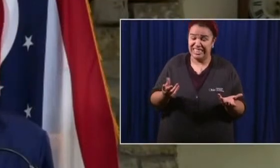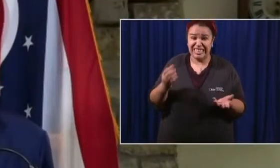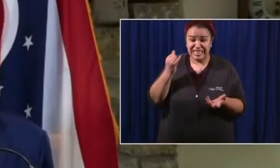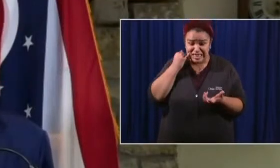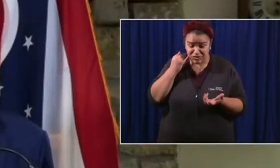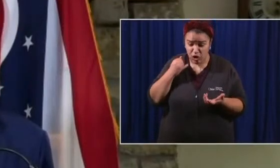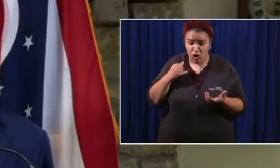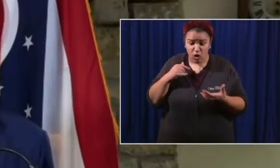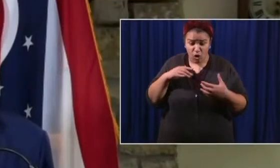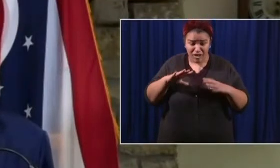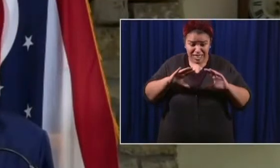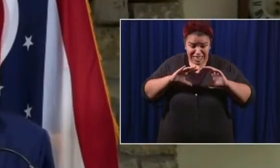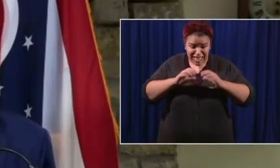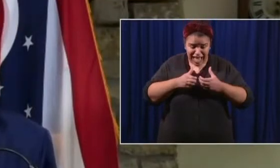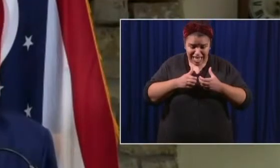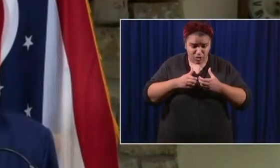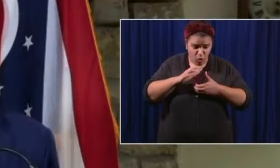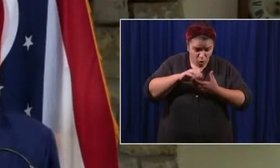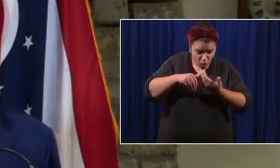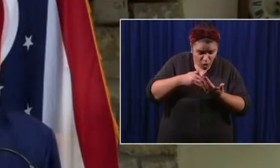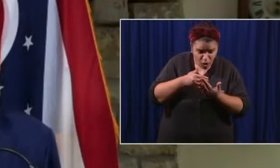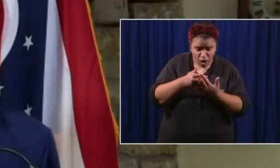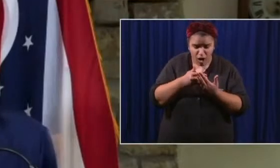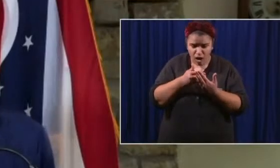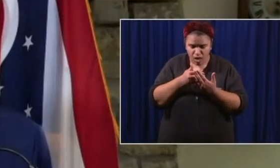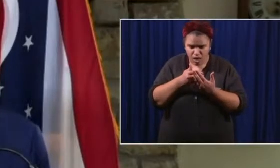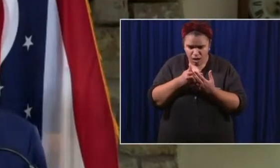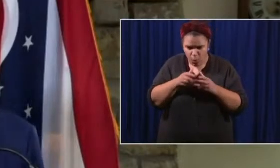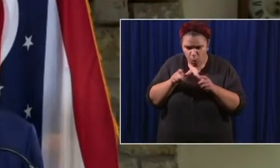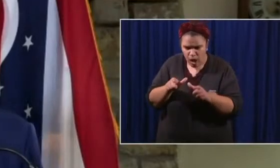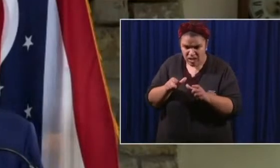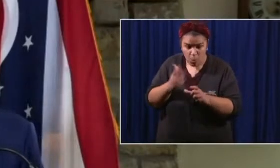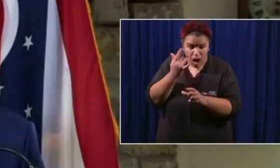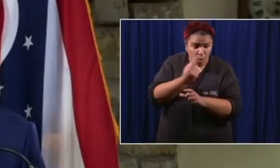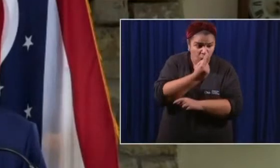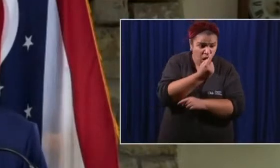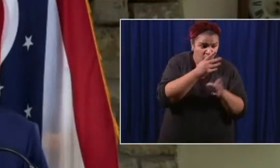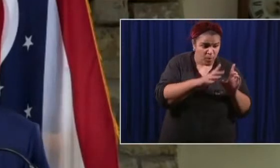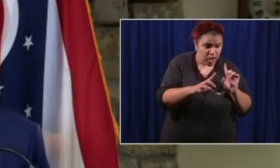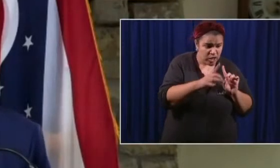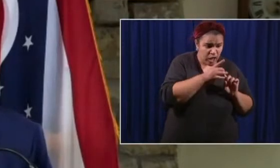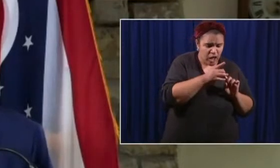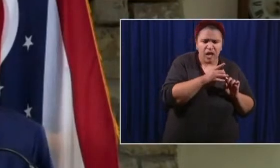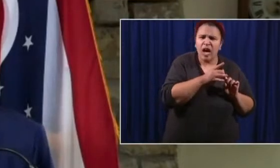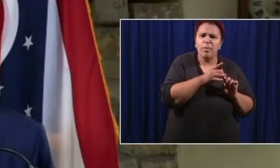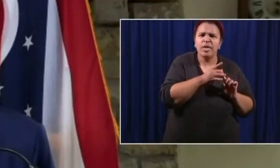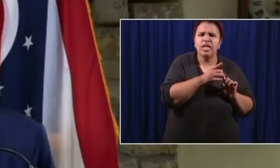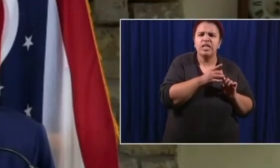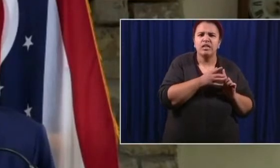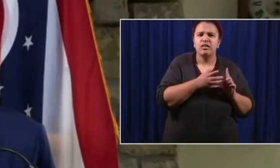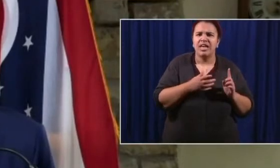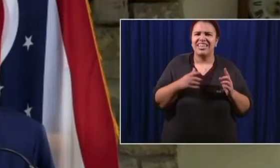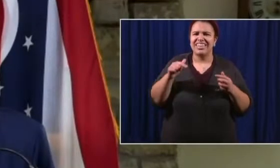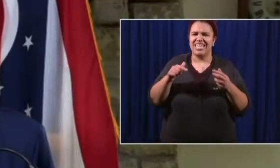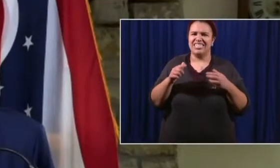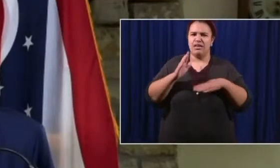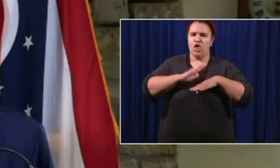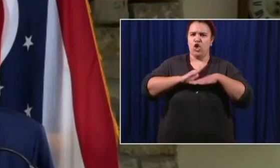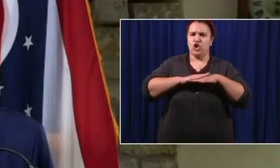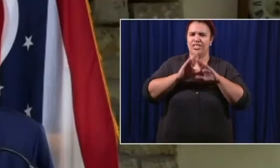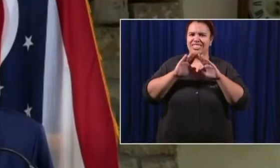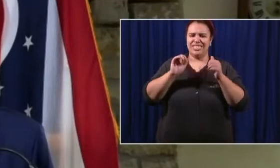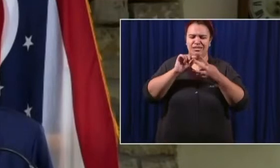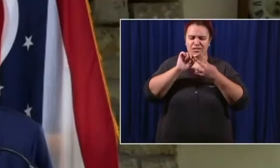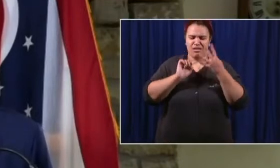for a teacher to quarantine every time they have a positive student. So other than worry, what can they really do with this information?